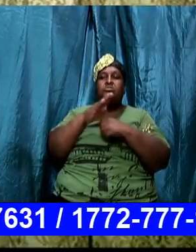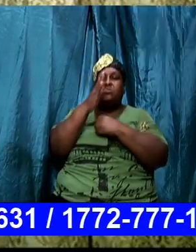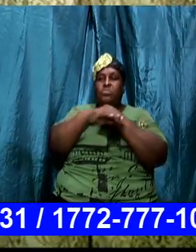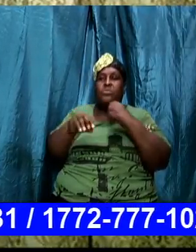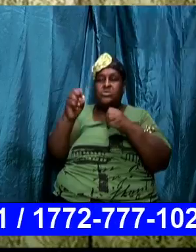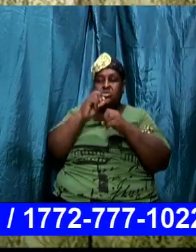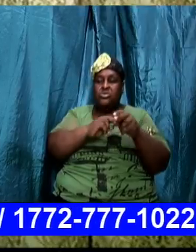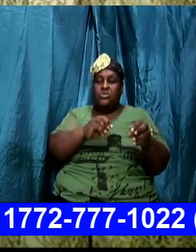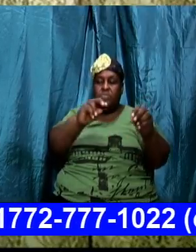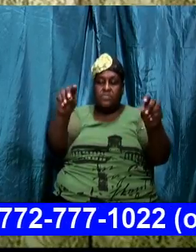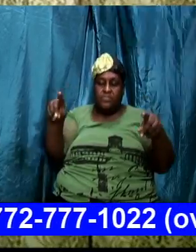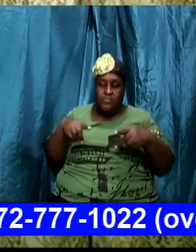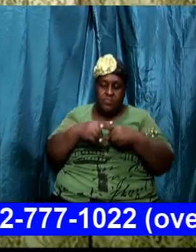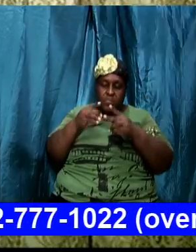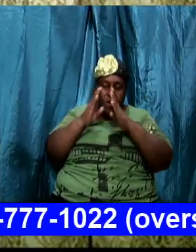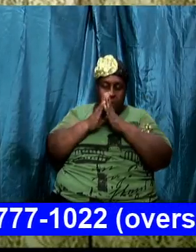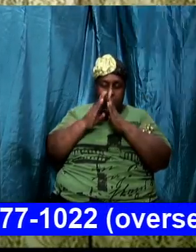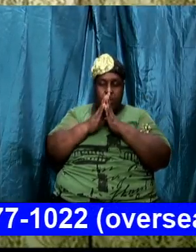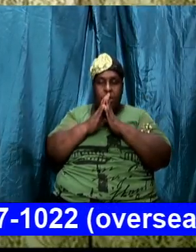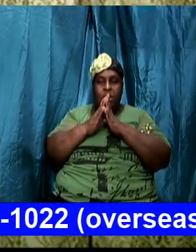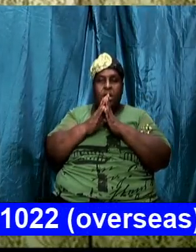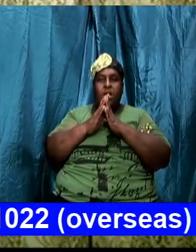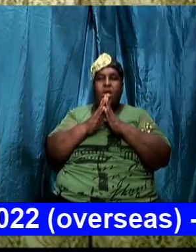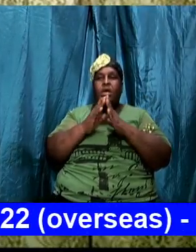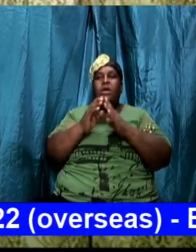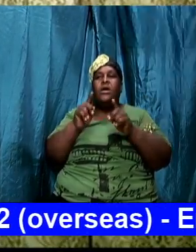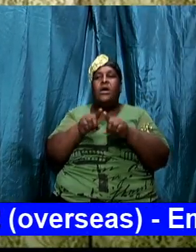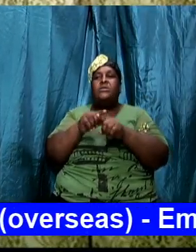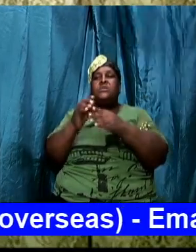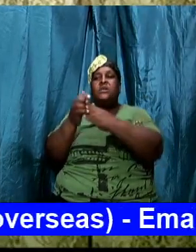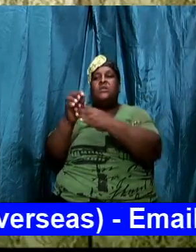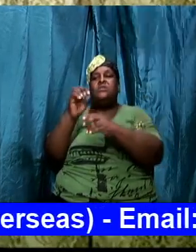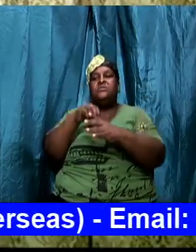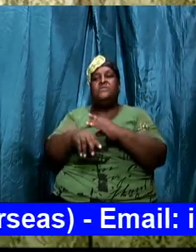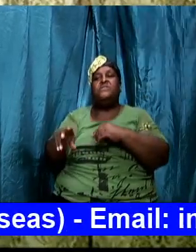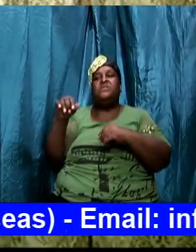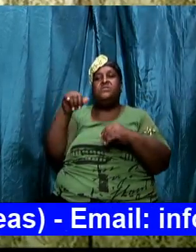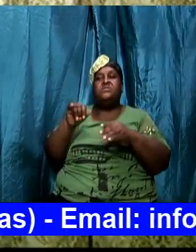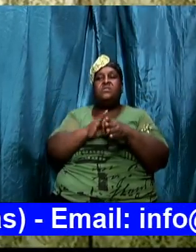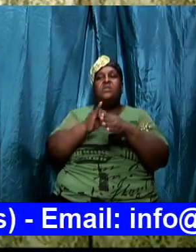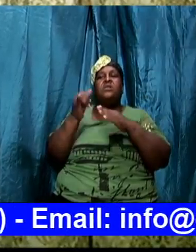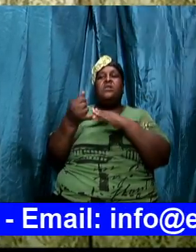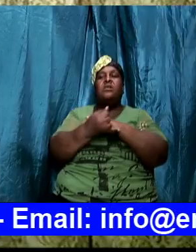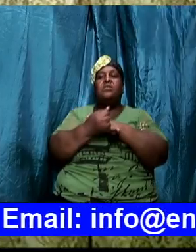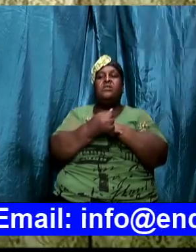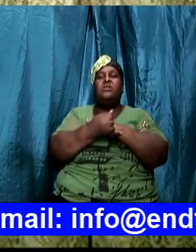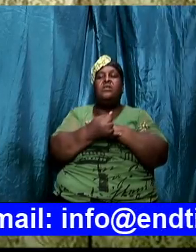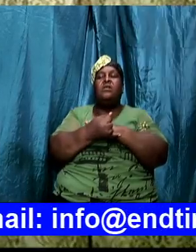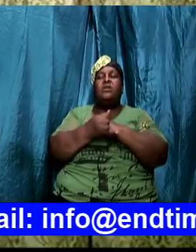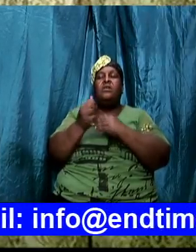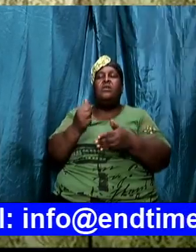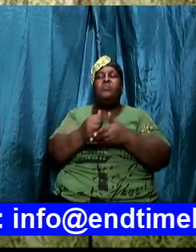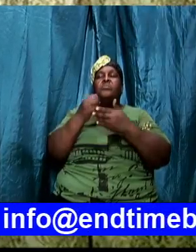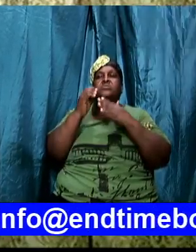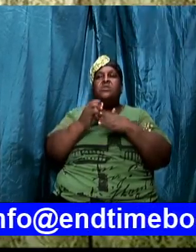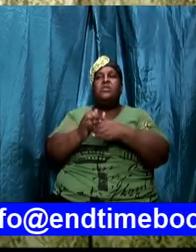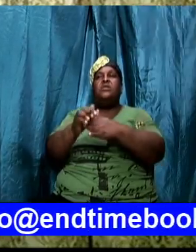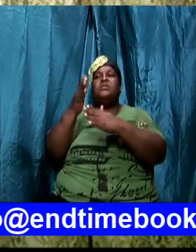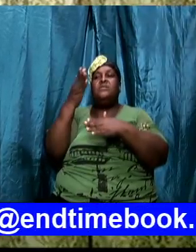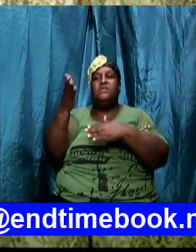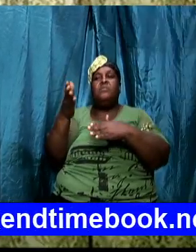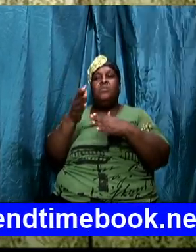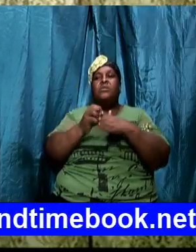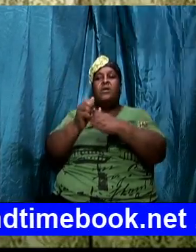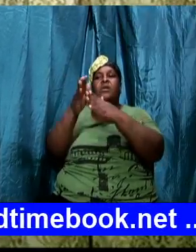positions with him. I pray that as leaders of this land, you will help them to lead us and to guide us. Let your perfect will be done,